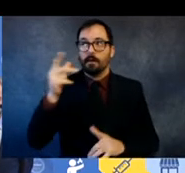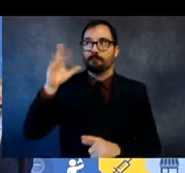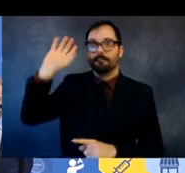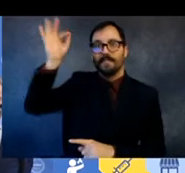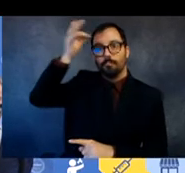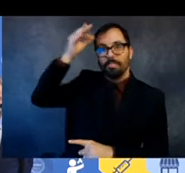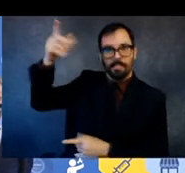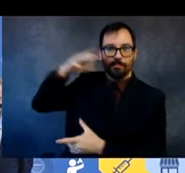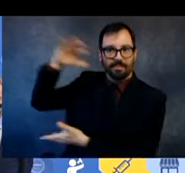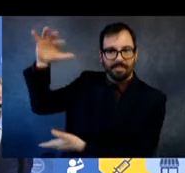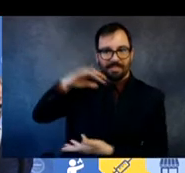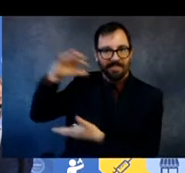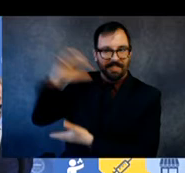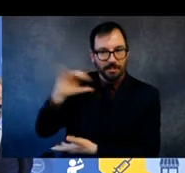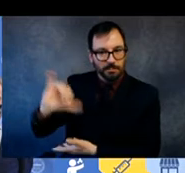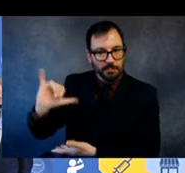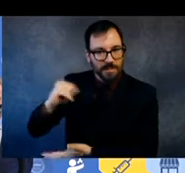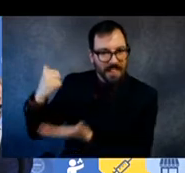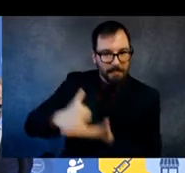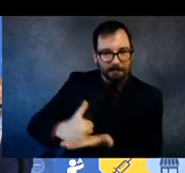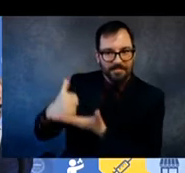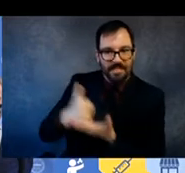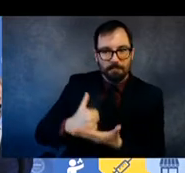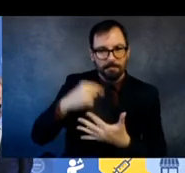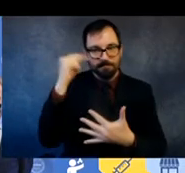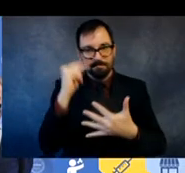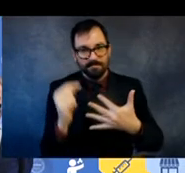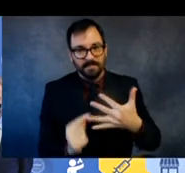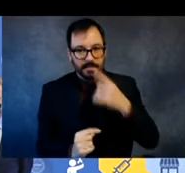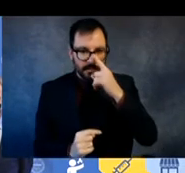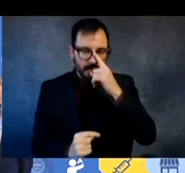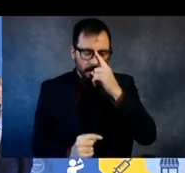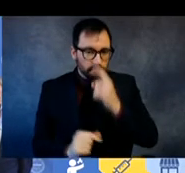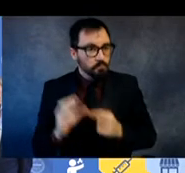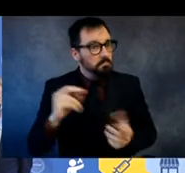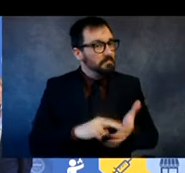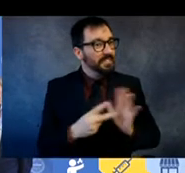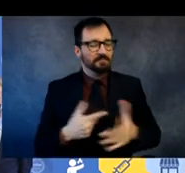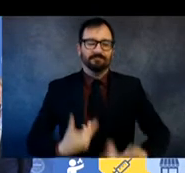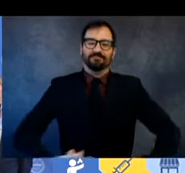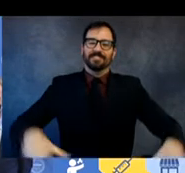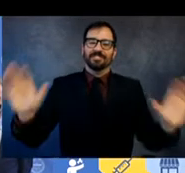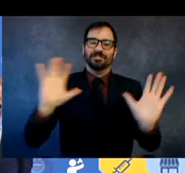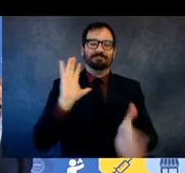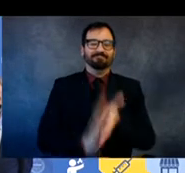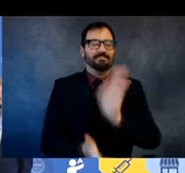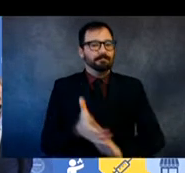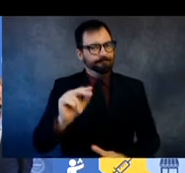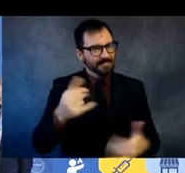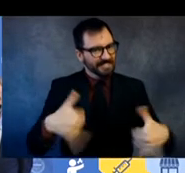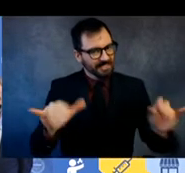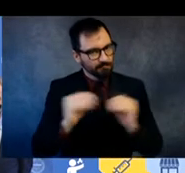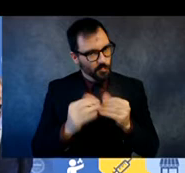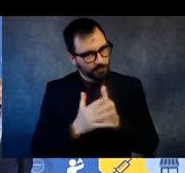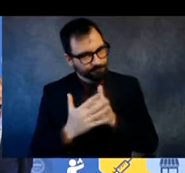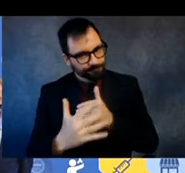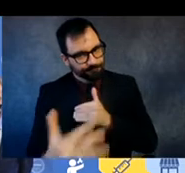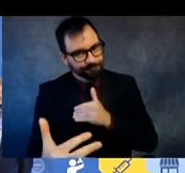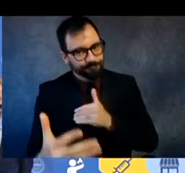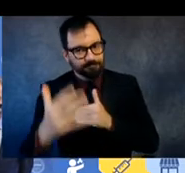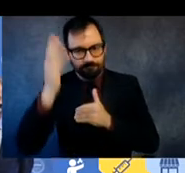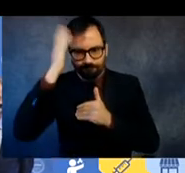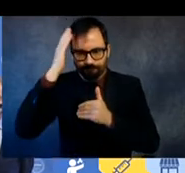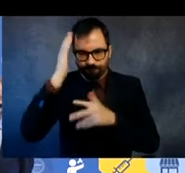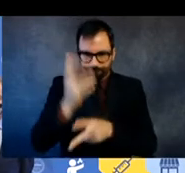those are good numbers to have and what we want to talk about here. But we are certainly not out of the woods yet. Everyone has to stay focused so that we